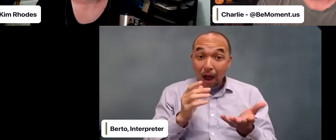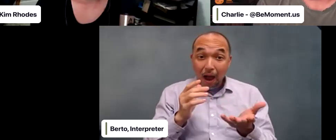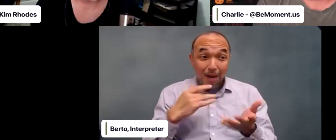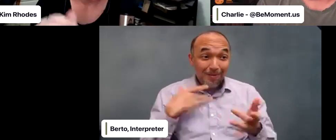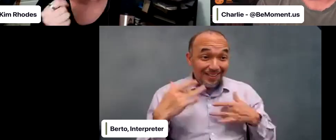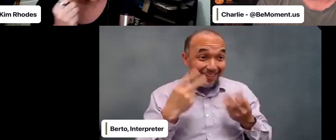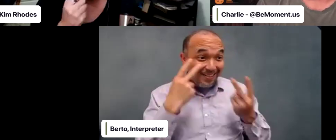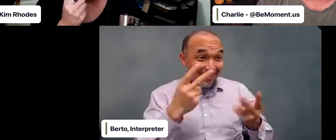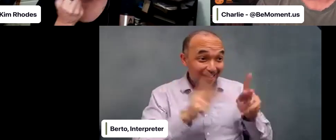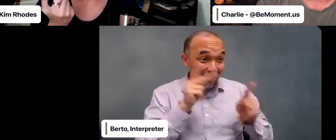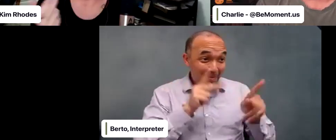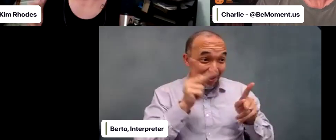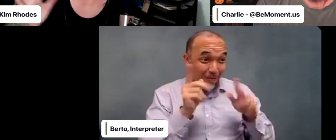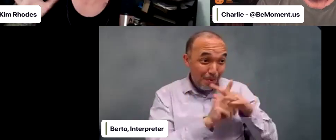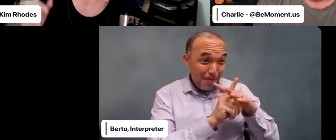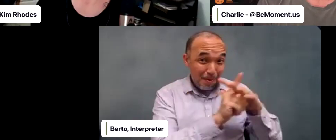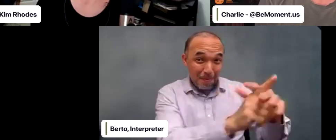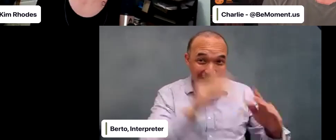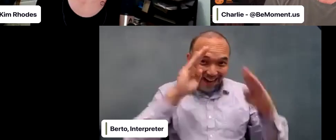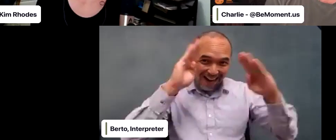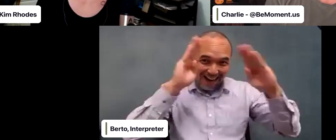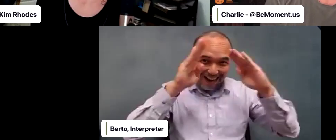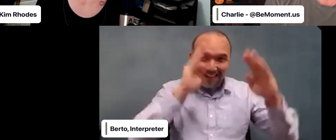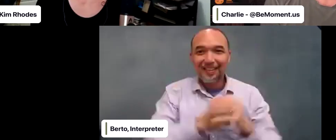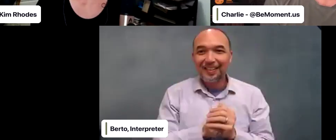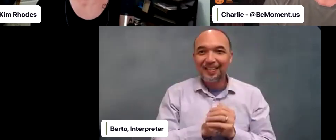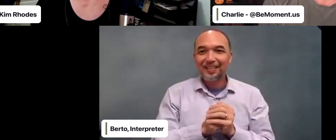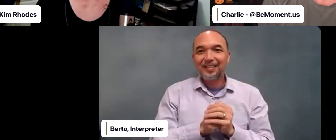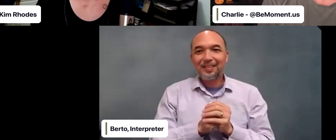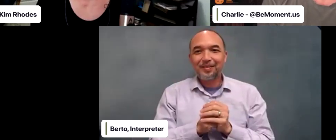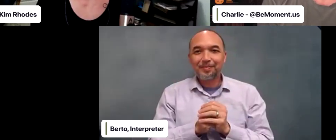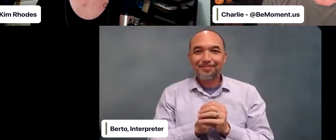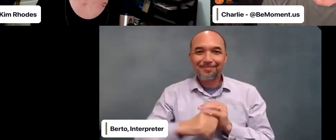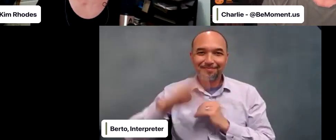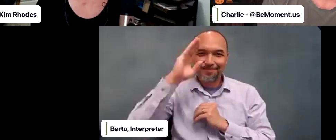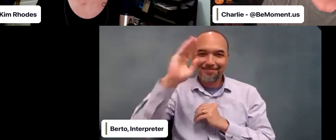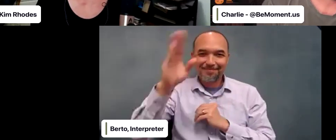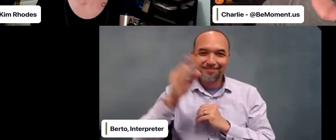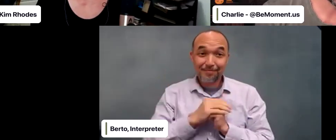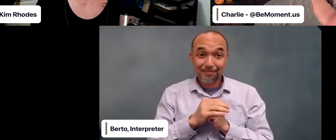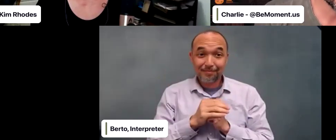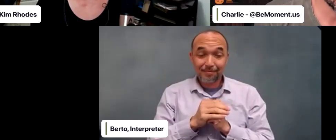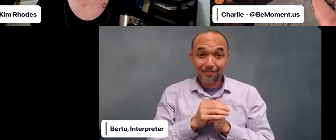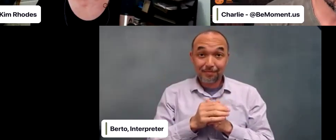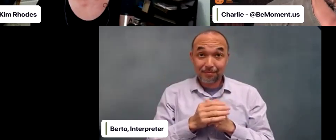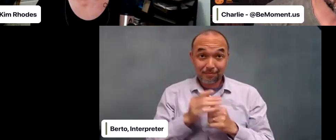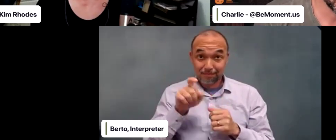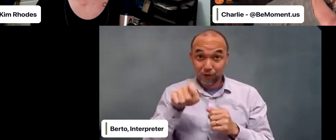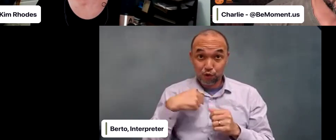Hi, I love. Oh my God, Race. Hi, hi. Okay, I won't. Yes, hi. Is that my cue to start